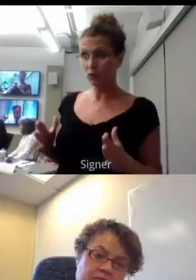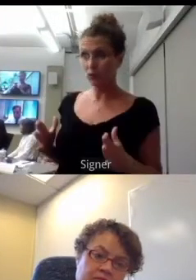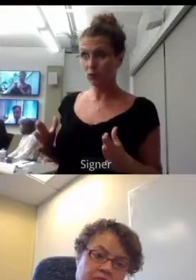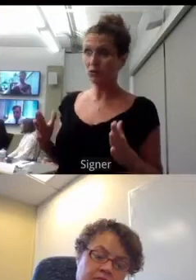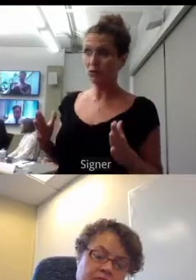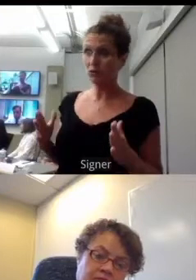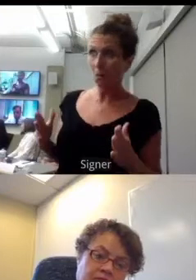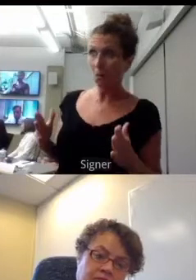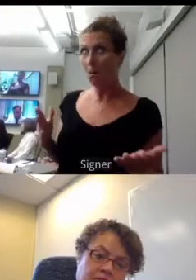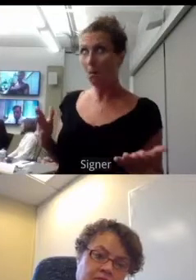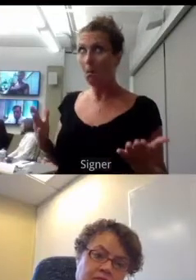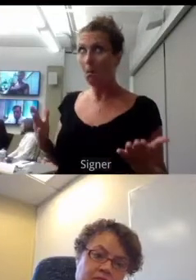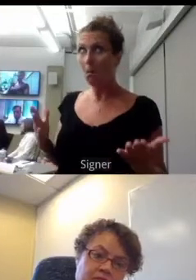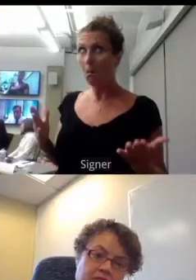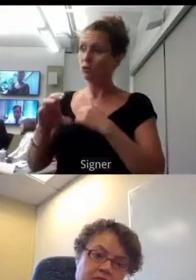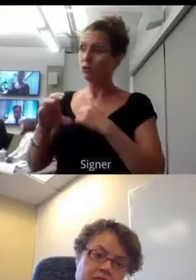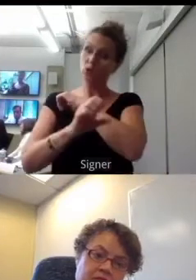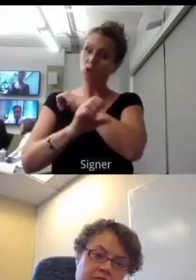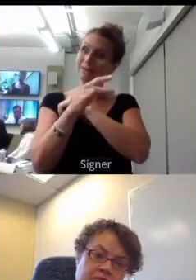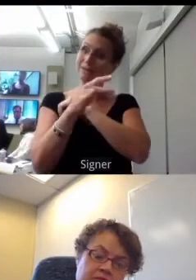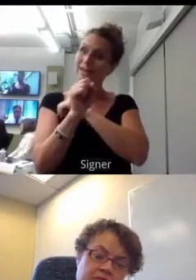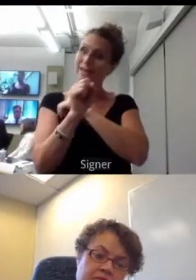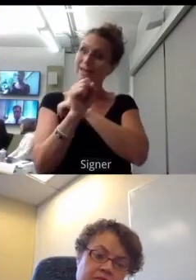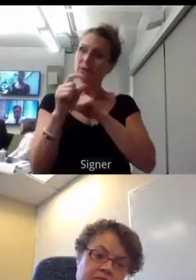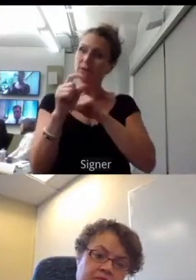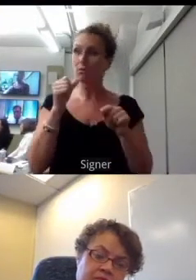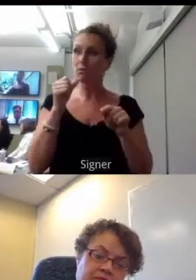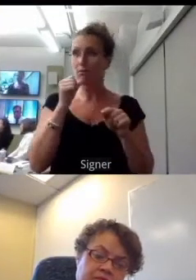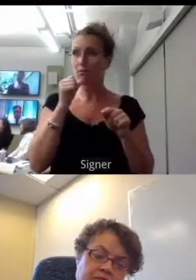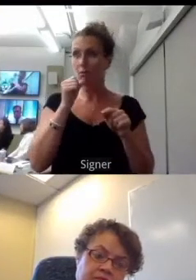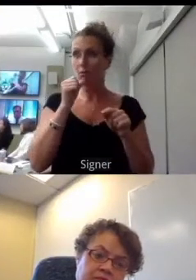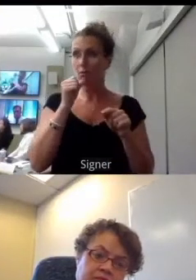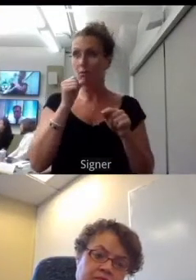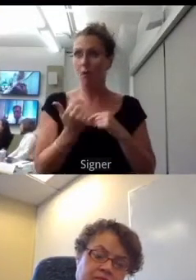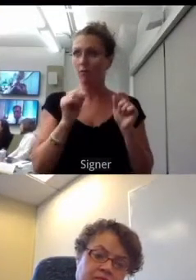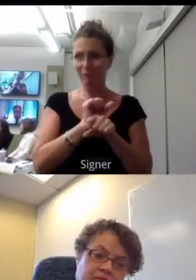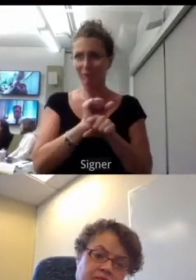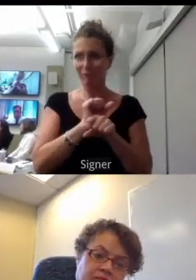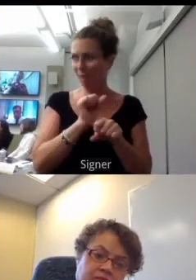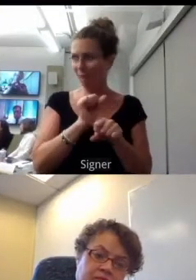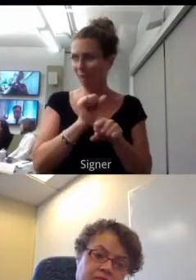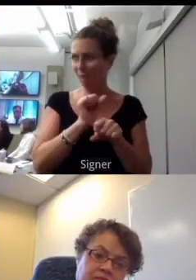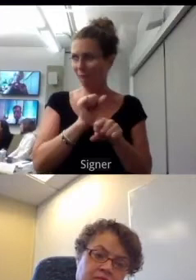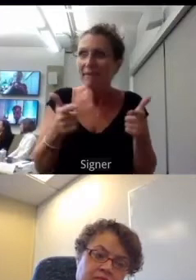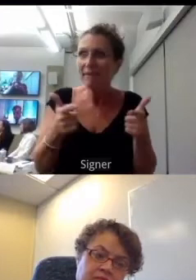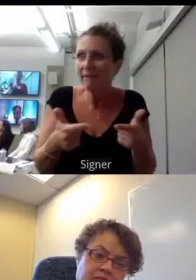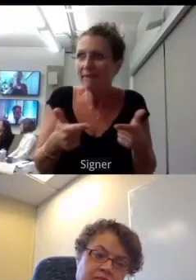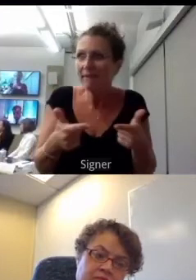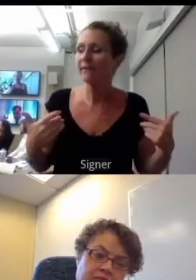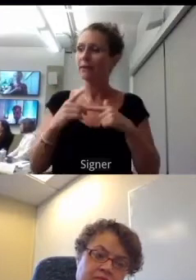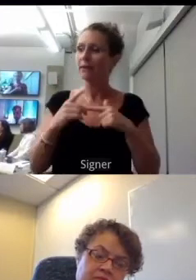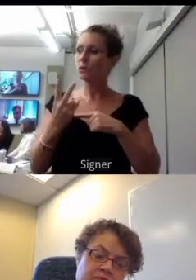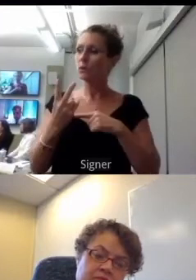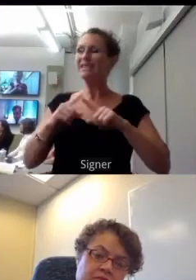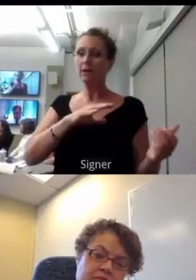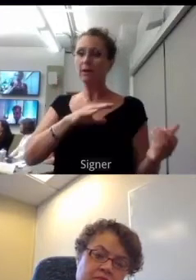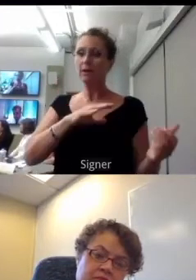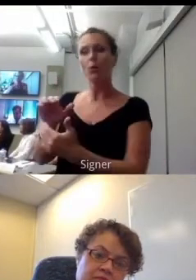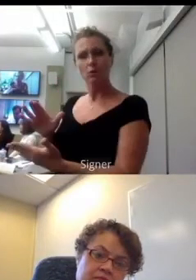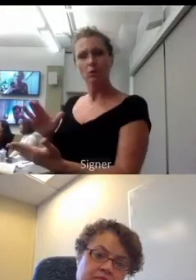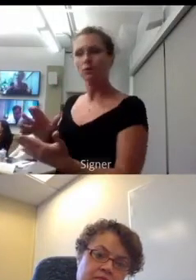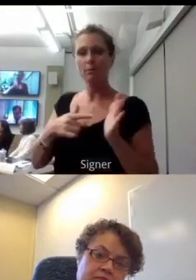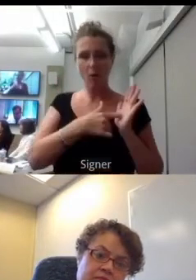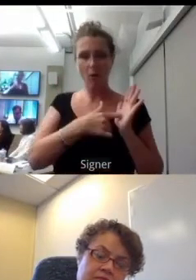not a small feat, but those are two very different approaches, and those are different models in terms of where we put